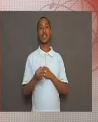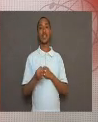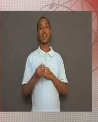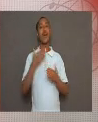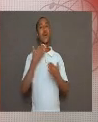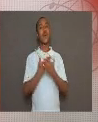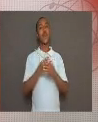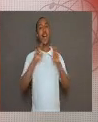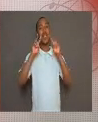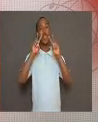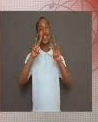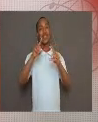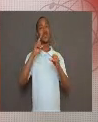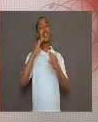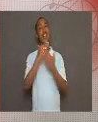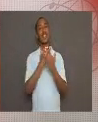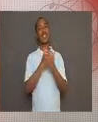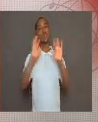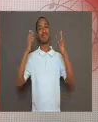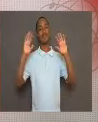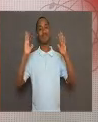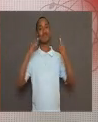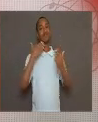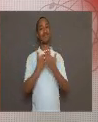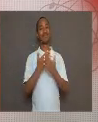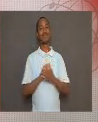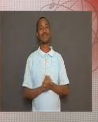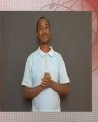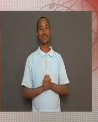paying good attention to the lesson. Excellent work!